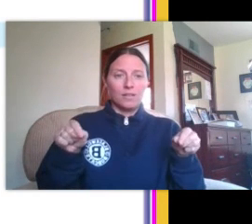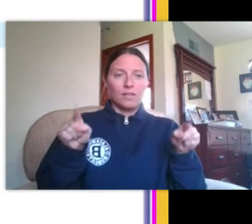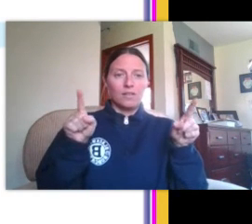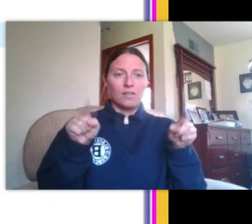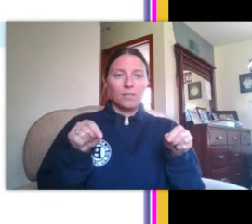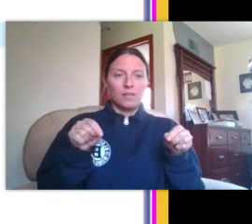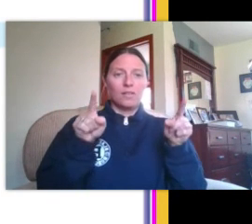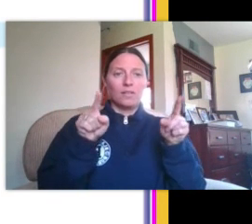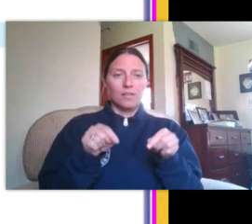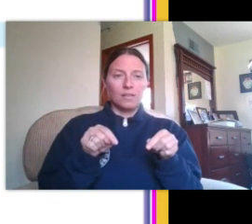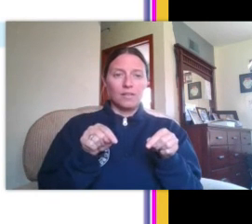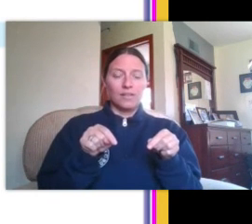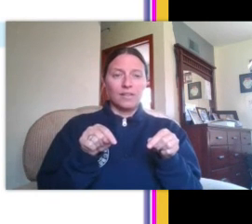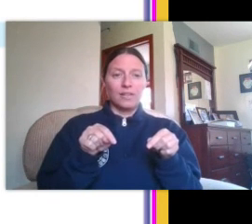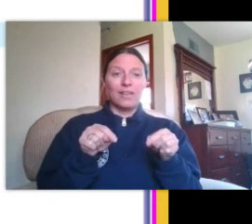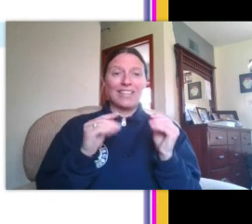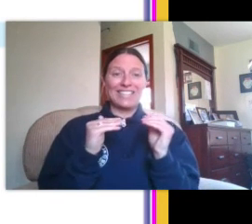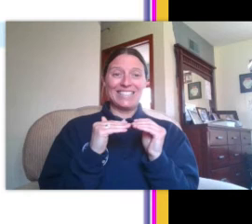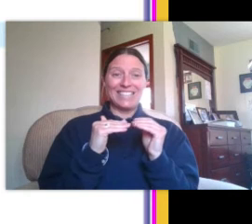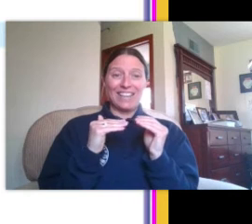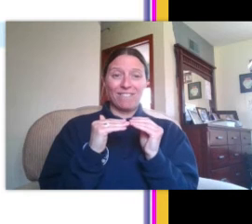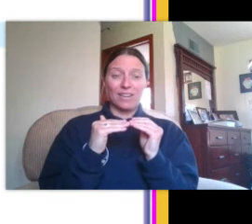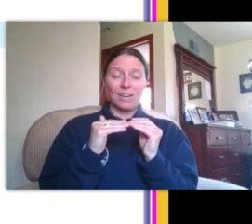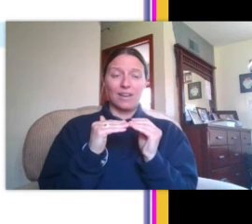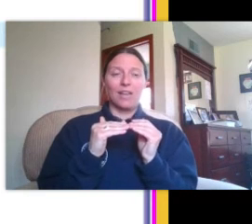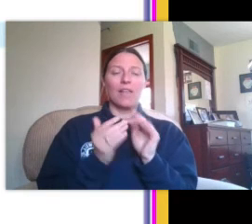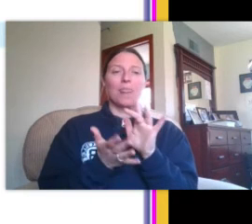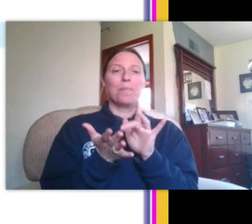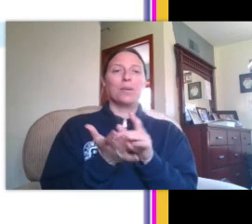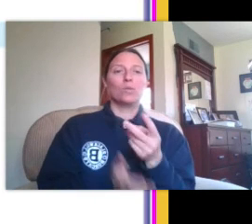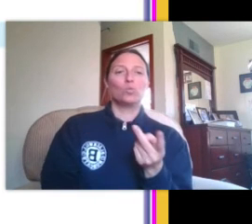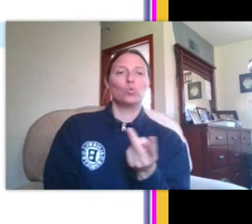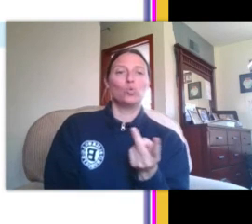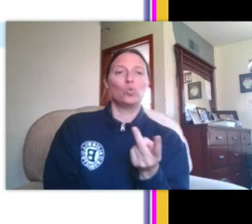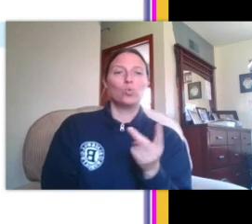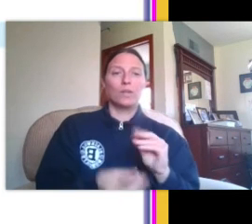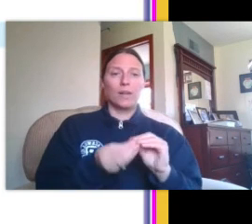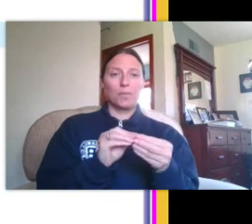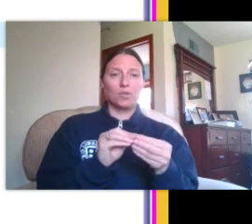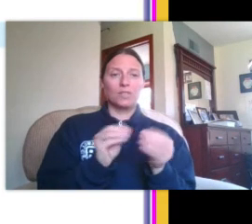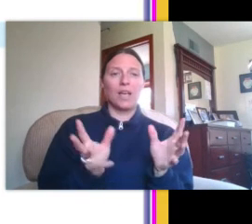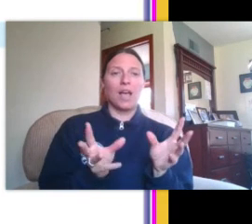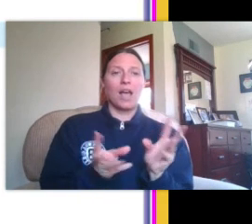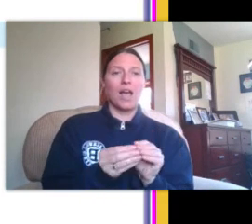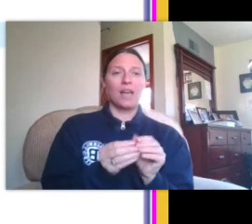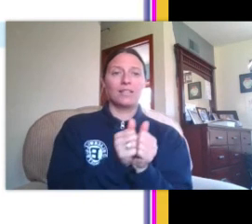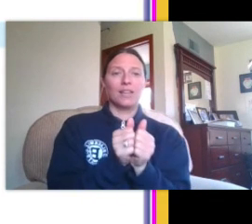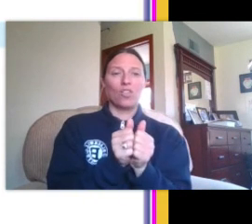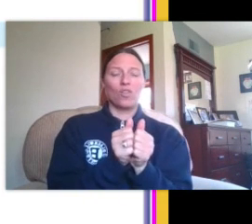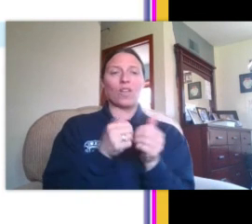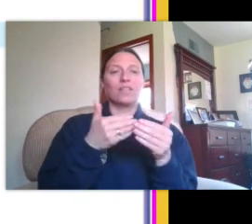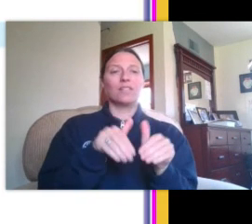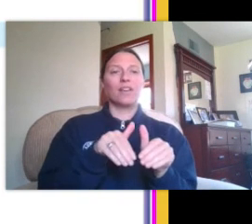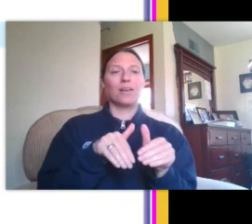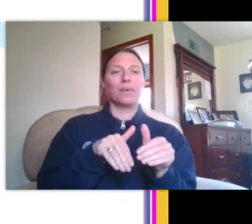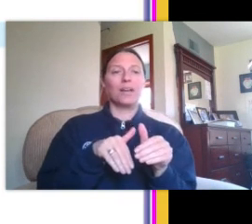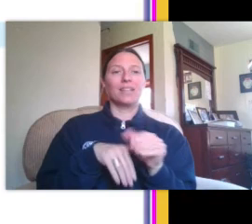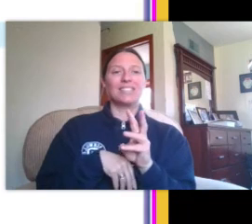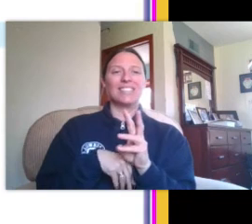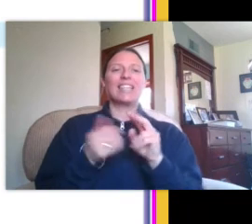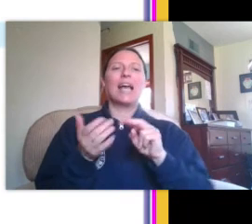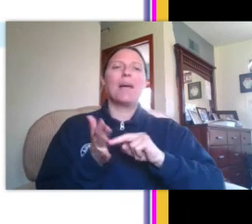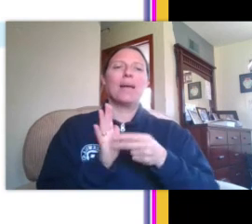And then, since this is an even set, you take the middle 2 numbers, add them together, and divide by 6.